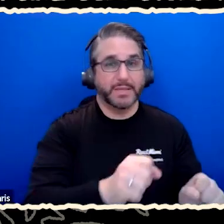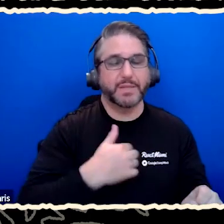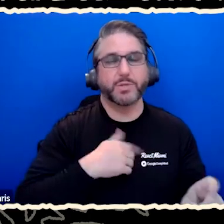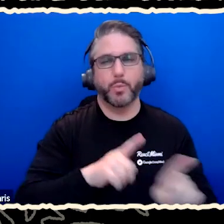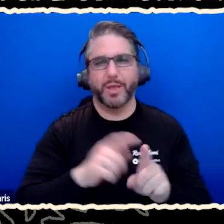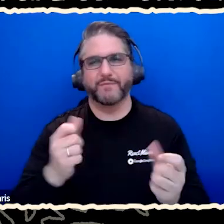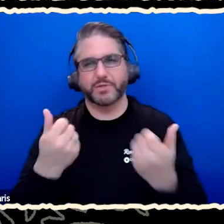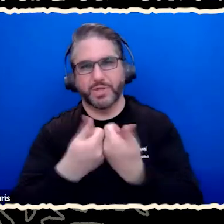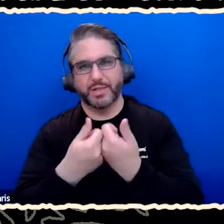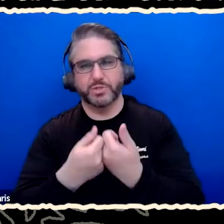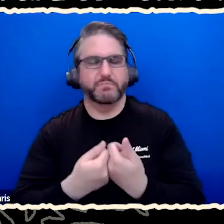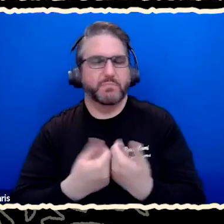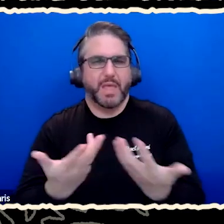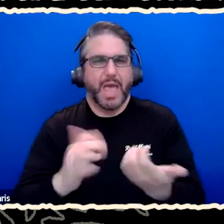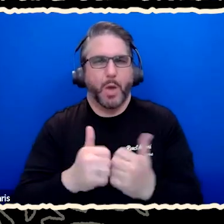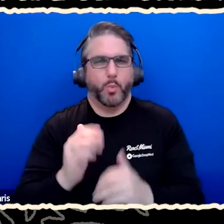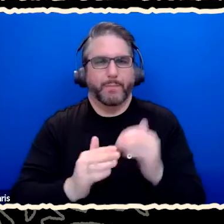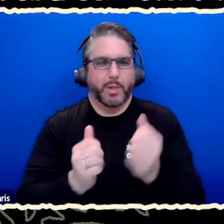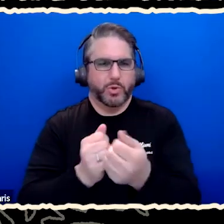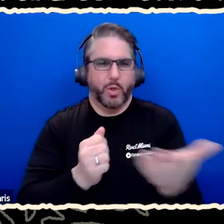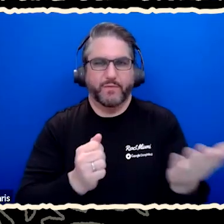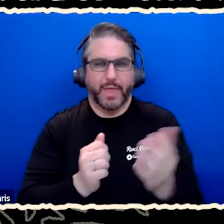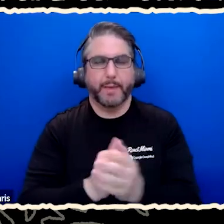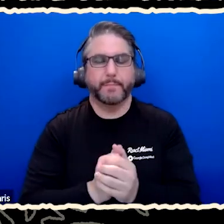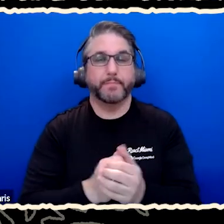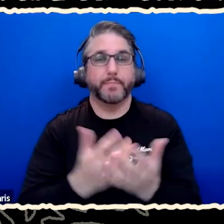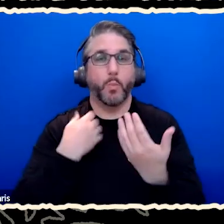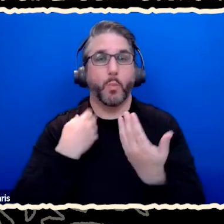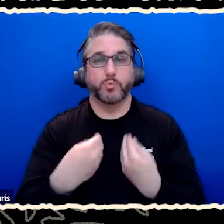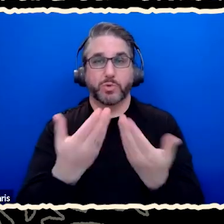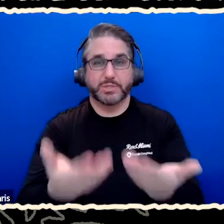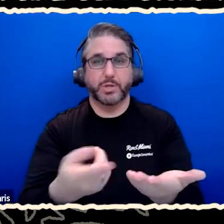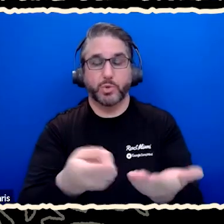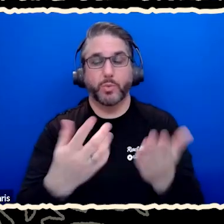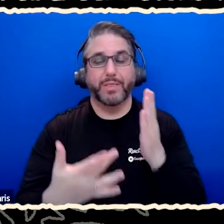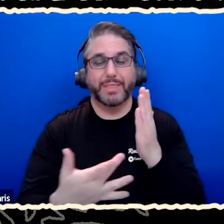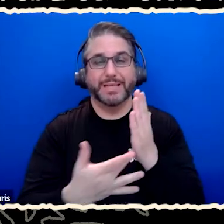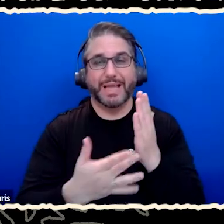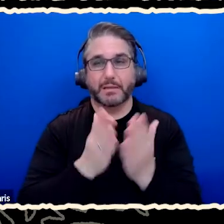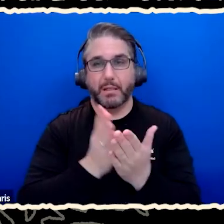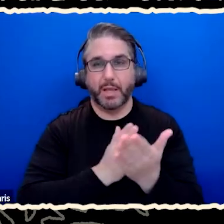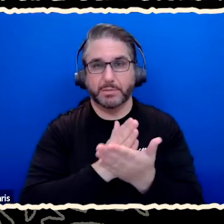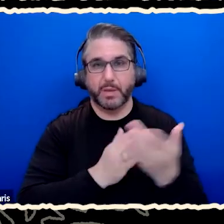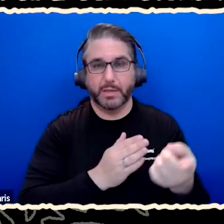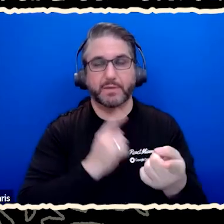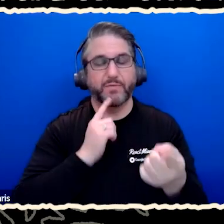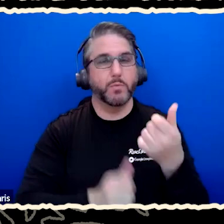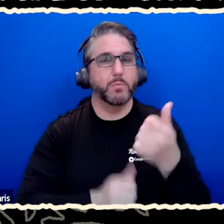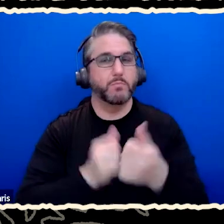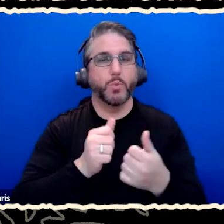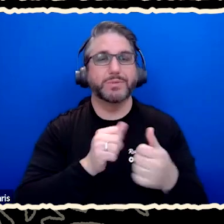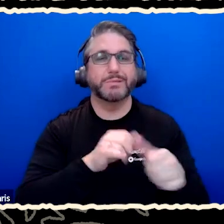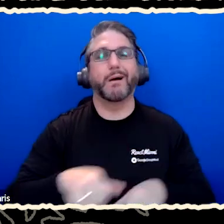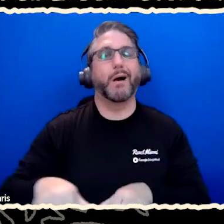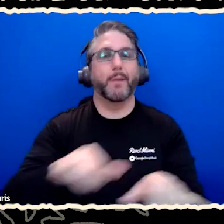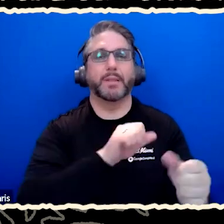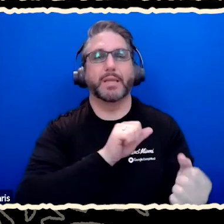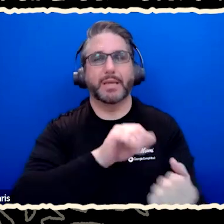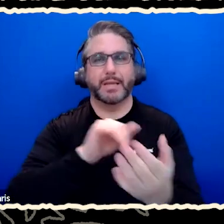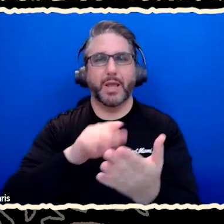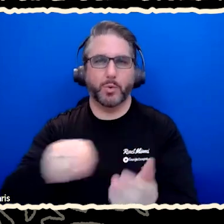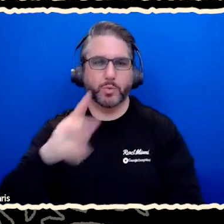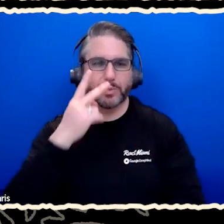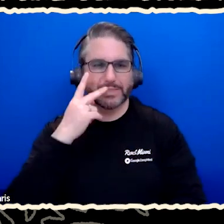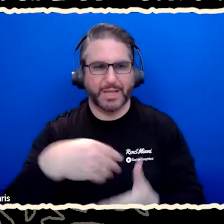So how exactly do we build all that? I would like to present to you the technical aspects of the most commonly encountered in